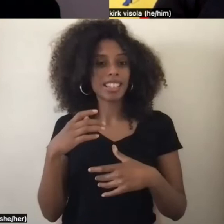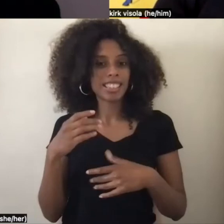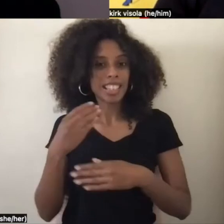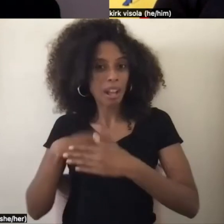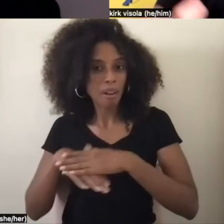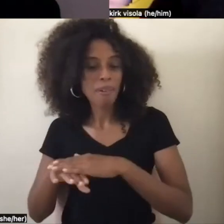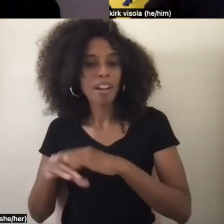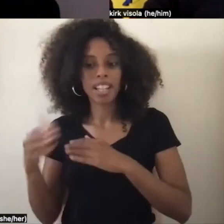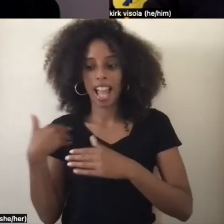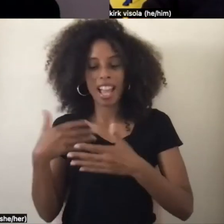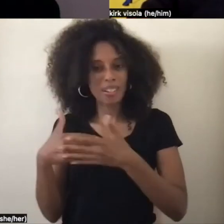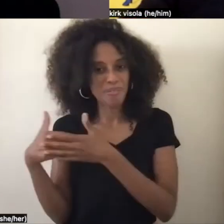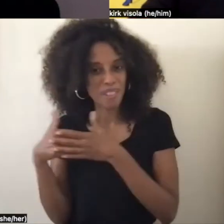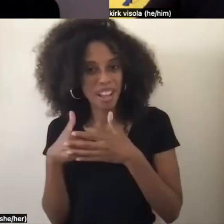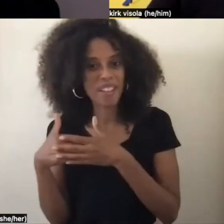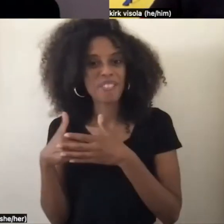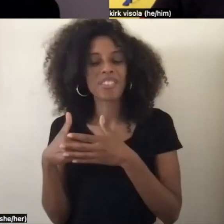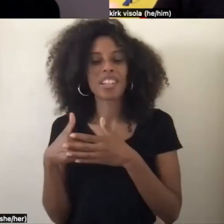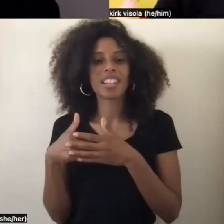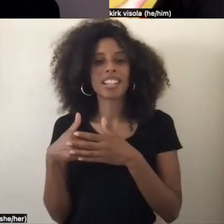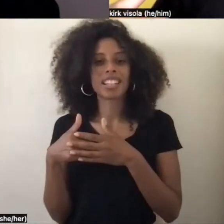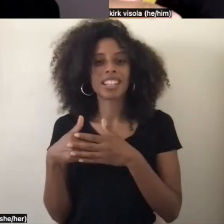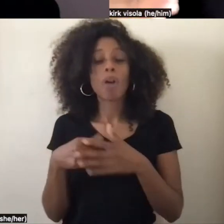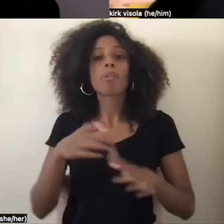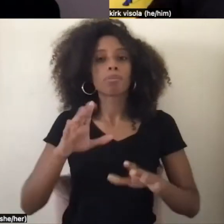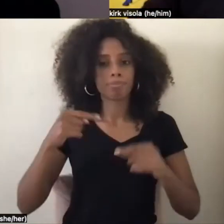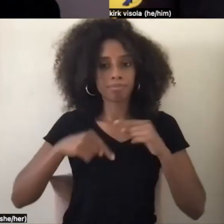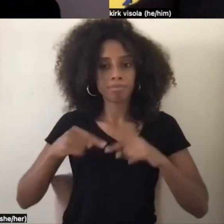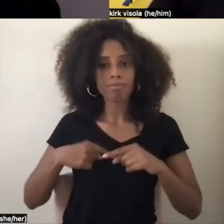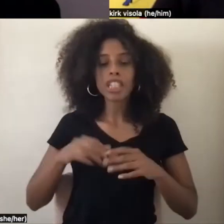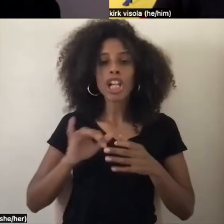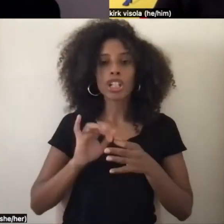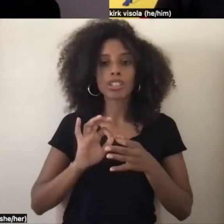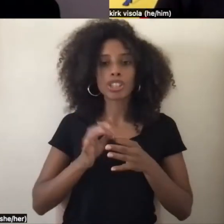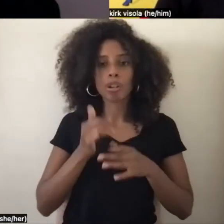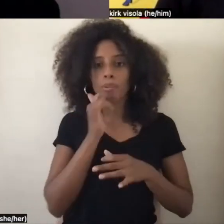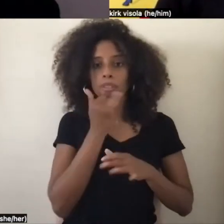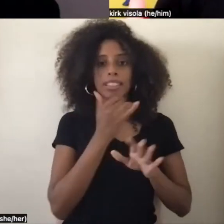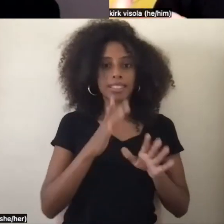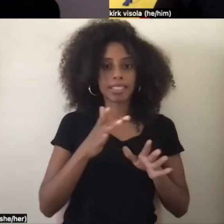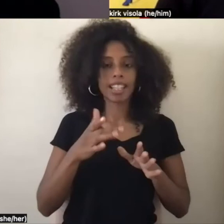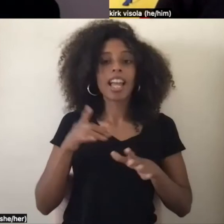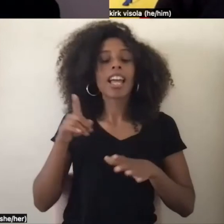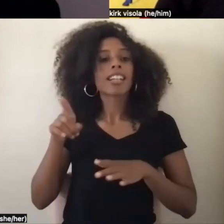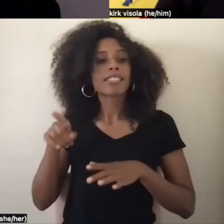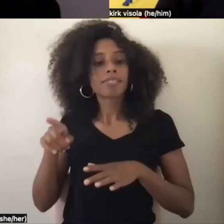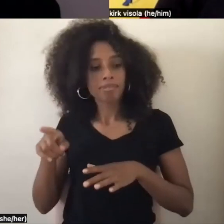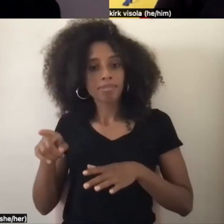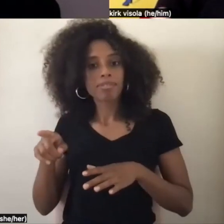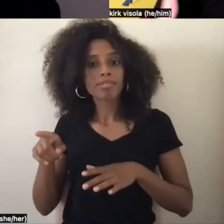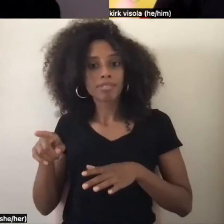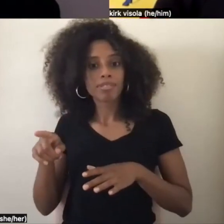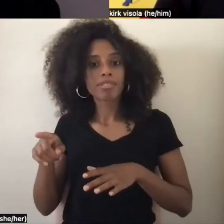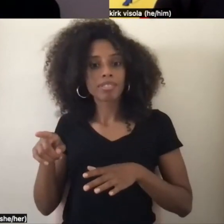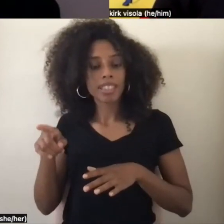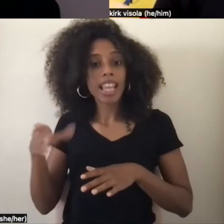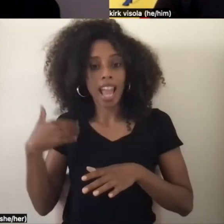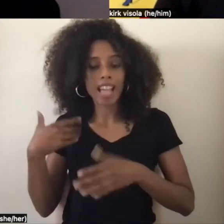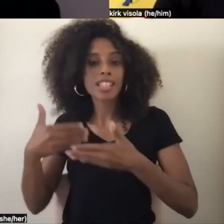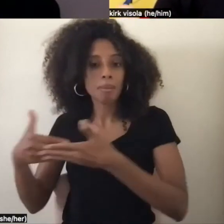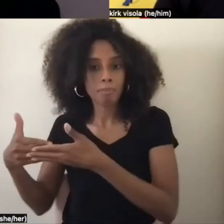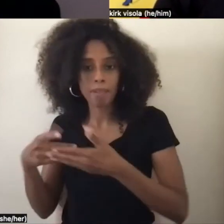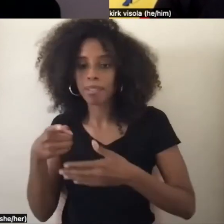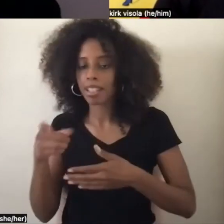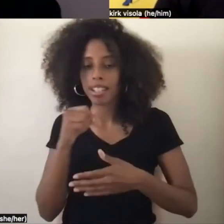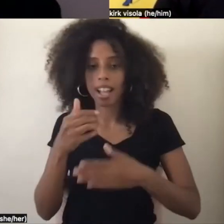own business, doing websites and doing branding and everything else. Really sharp kid. And he asked me, hey,